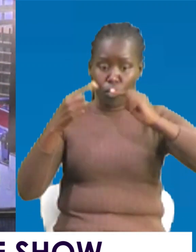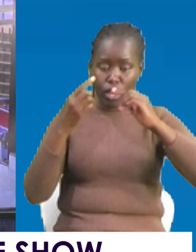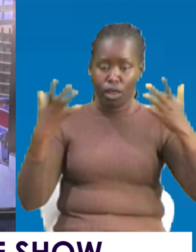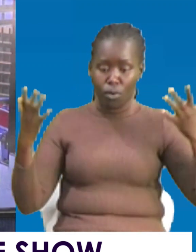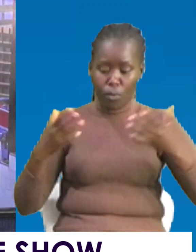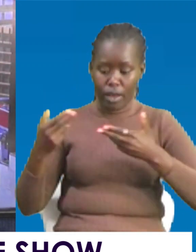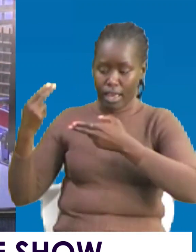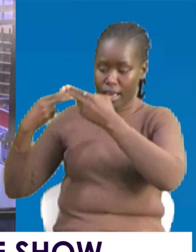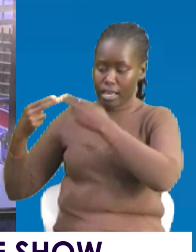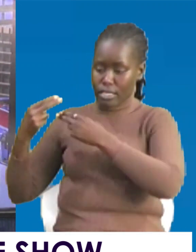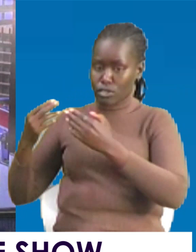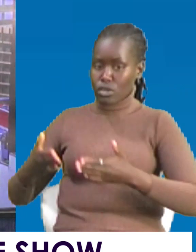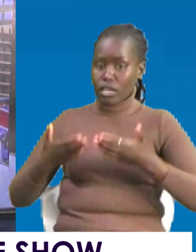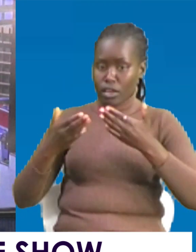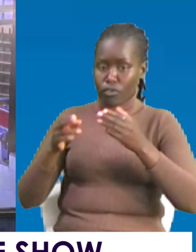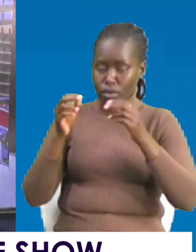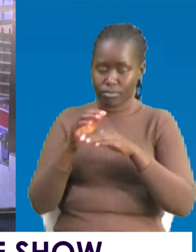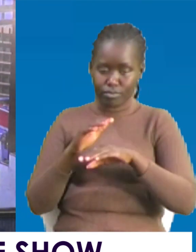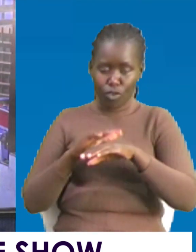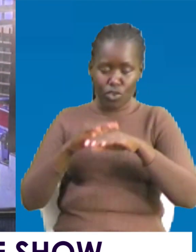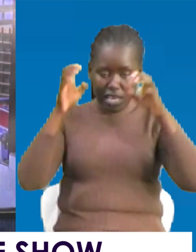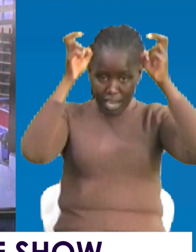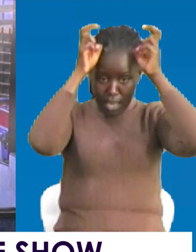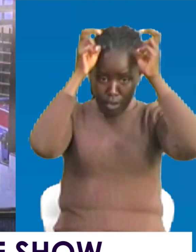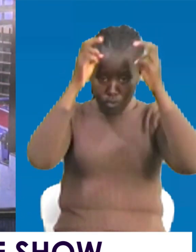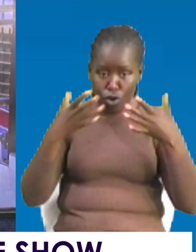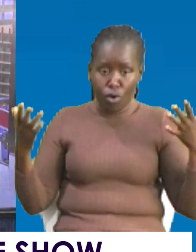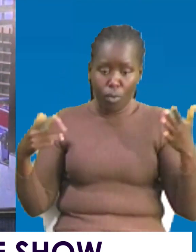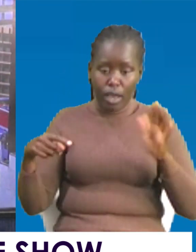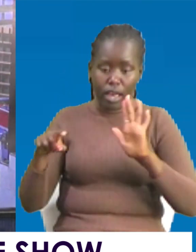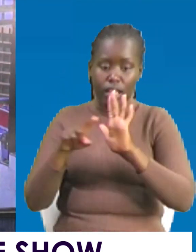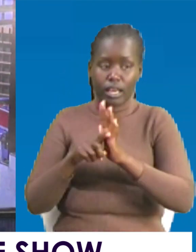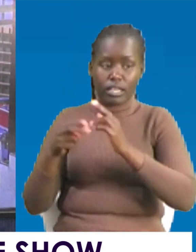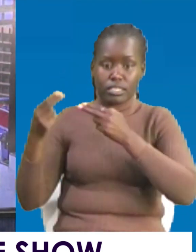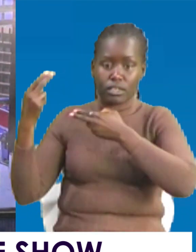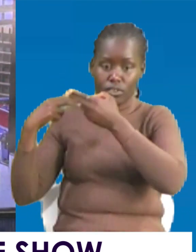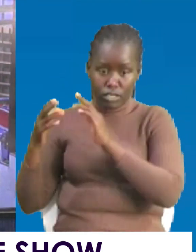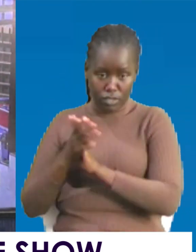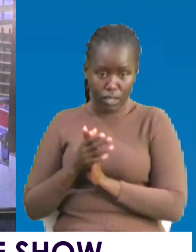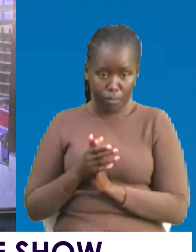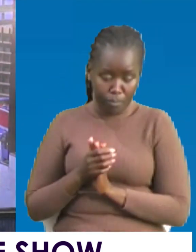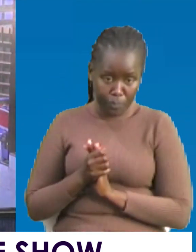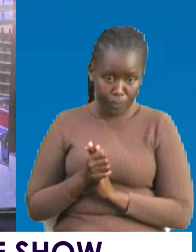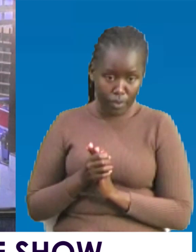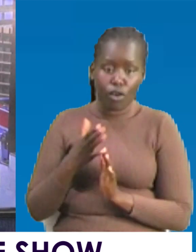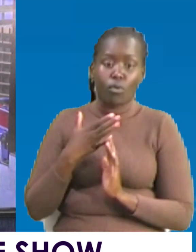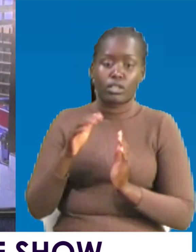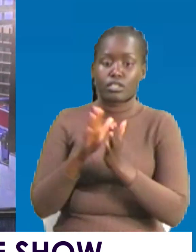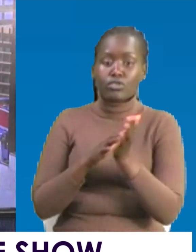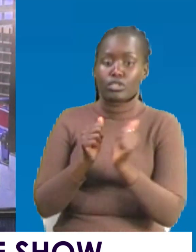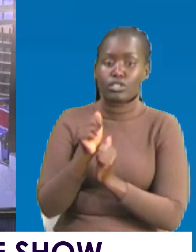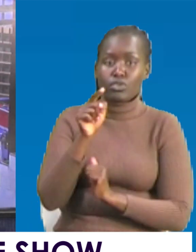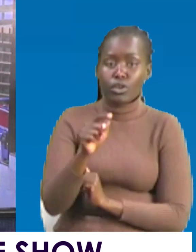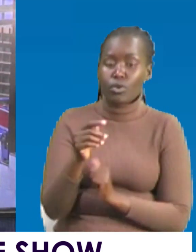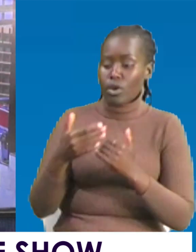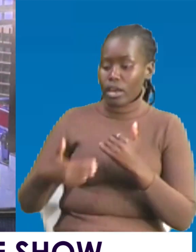history placed you upon evil. Conquer where negative history is threatening to destroy you. Young people, it